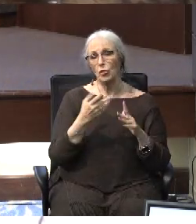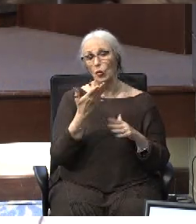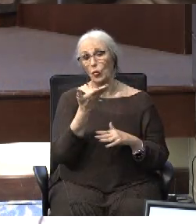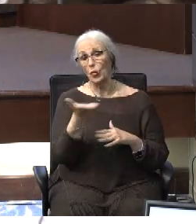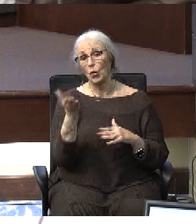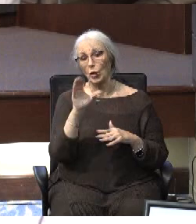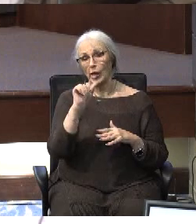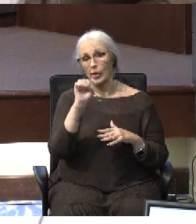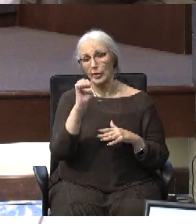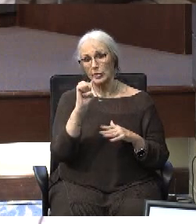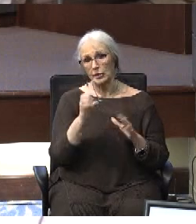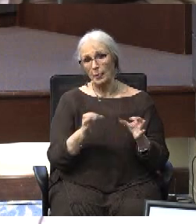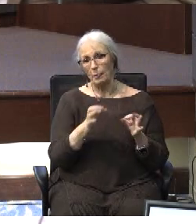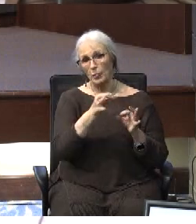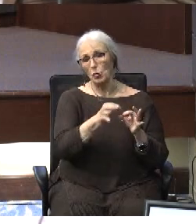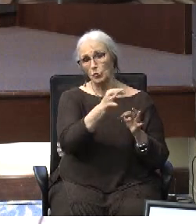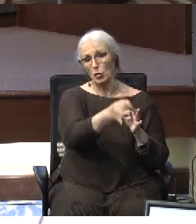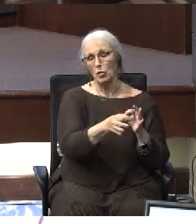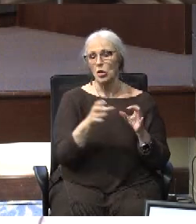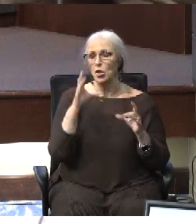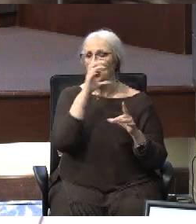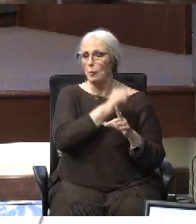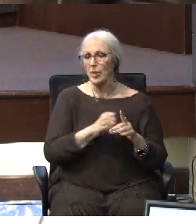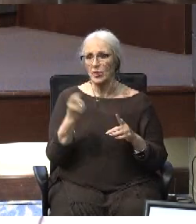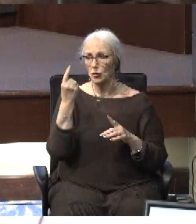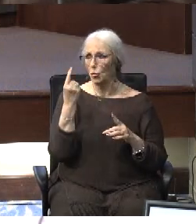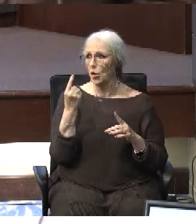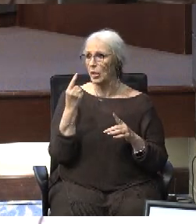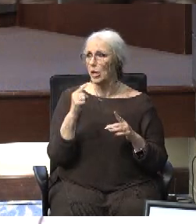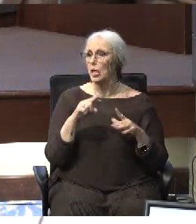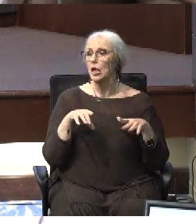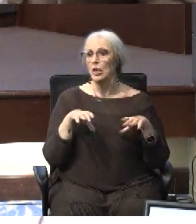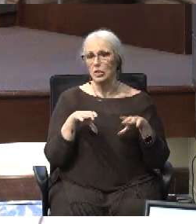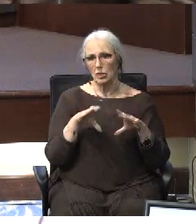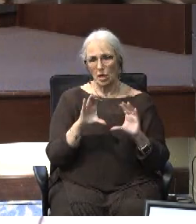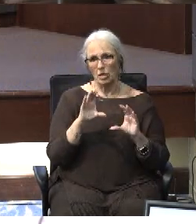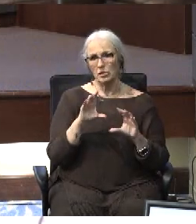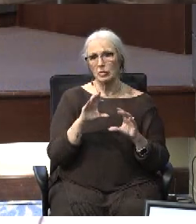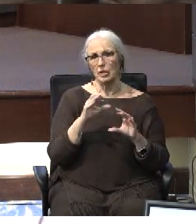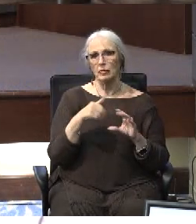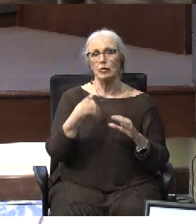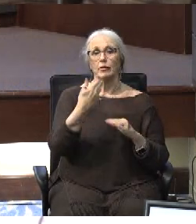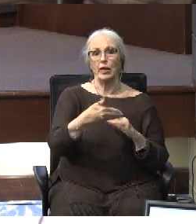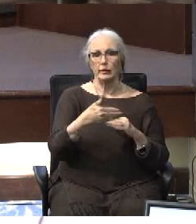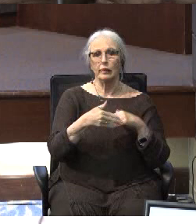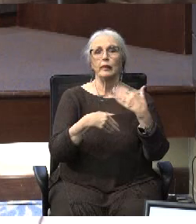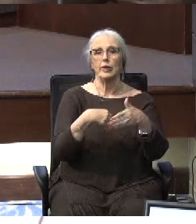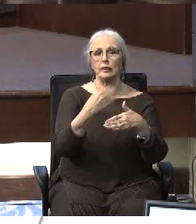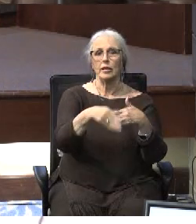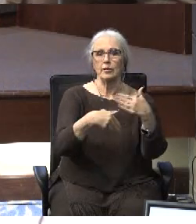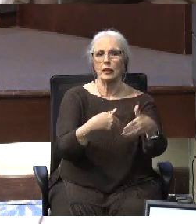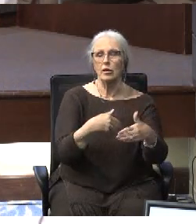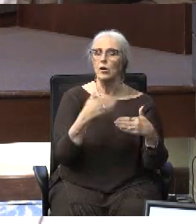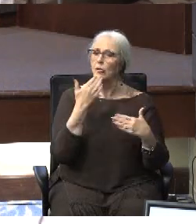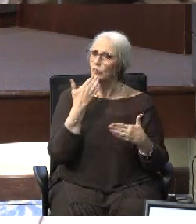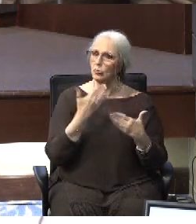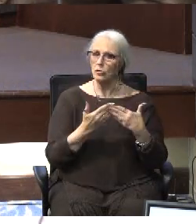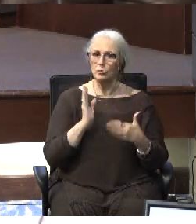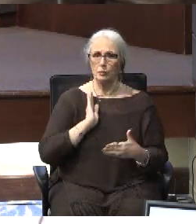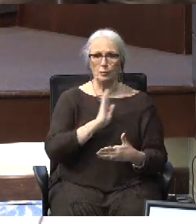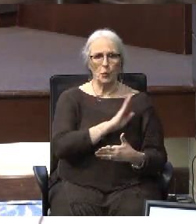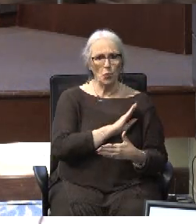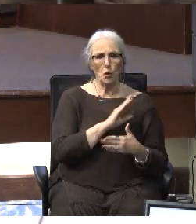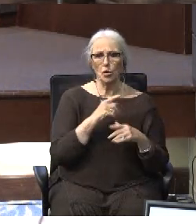back. So, when you miss one, it causes a domino effect with what you have planned. So, we have a very good board. It's just